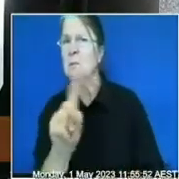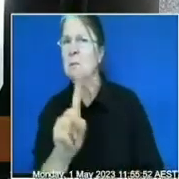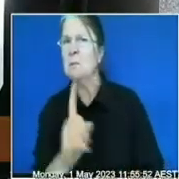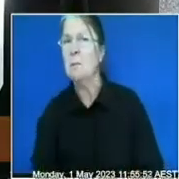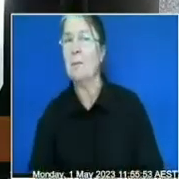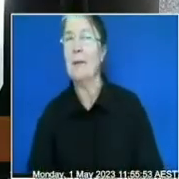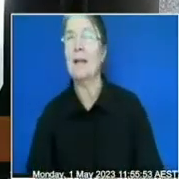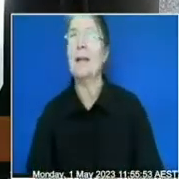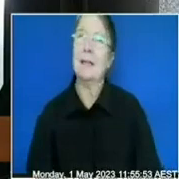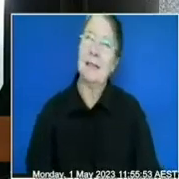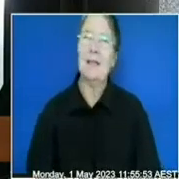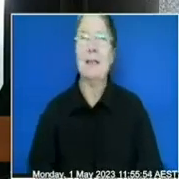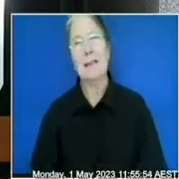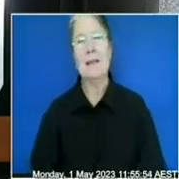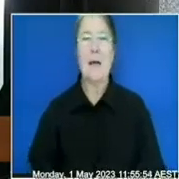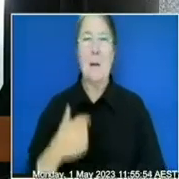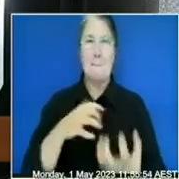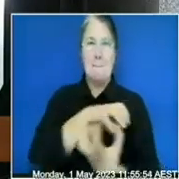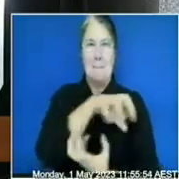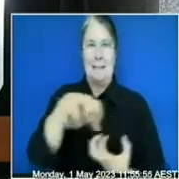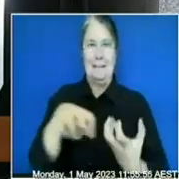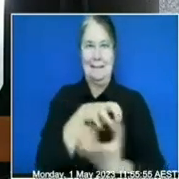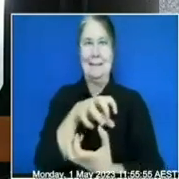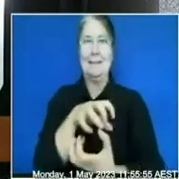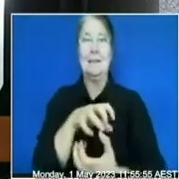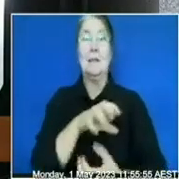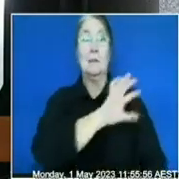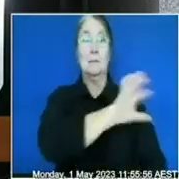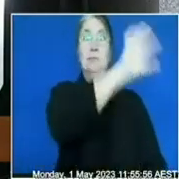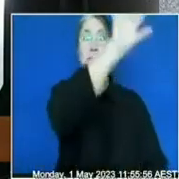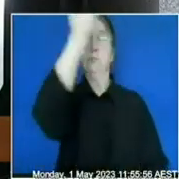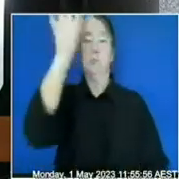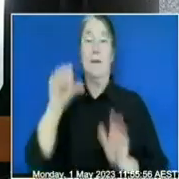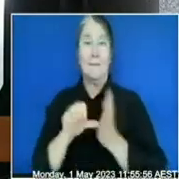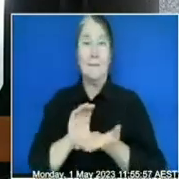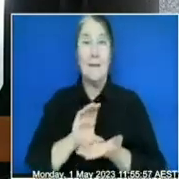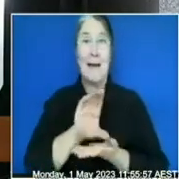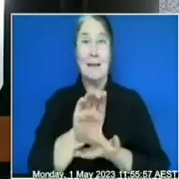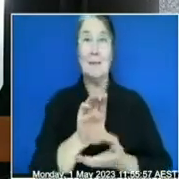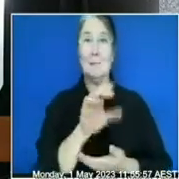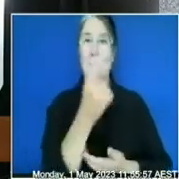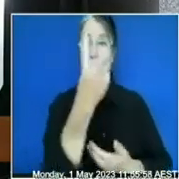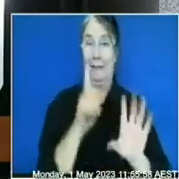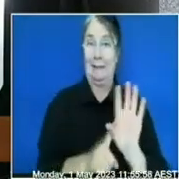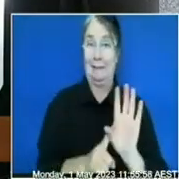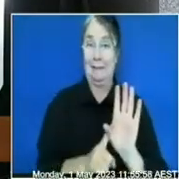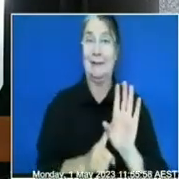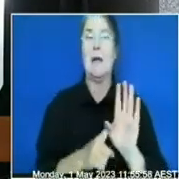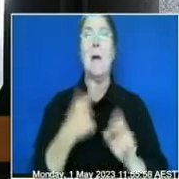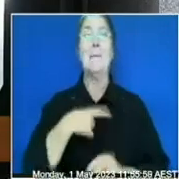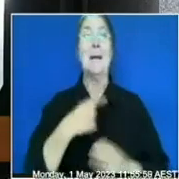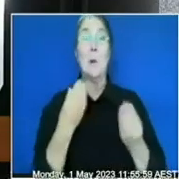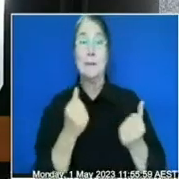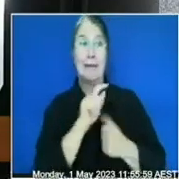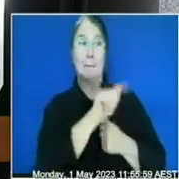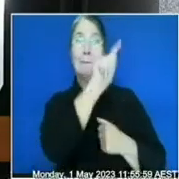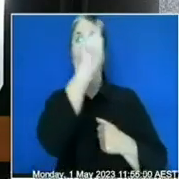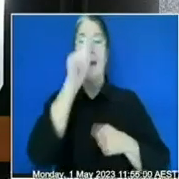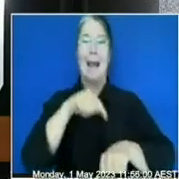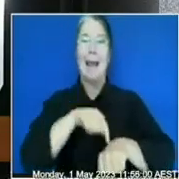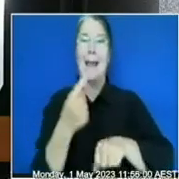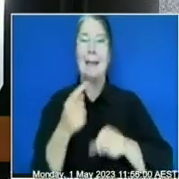some have the option to continue a little bit further, which would create a small overlap. And that's why we're working with each of the trial sites to decide whether they want to